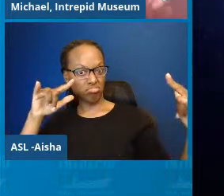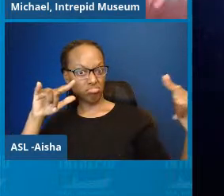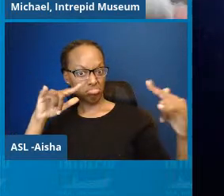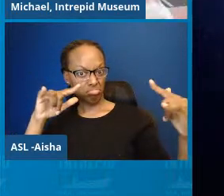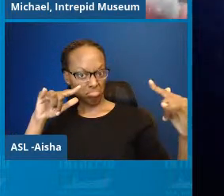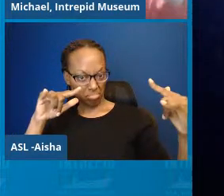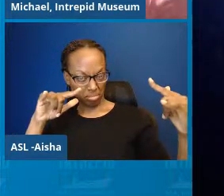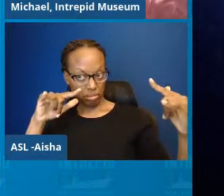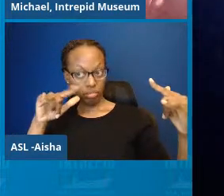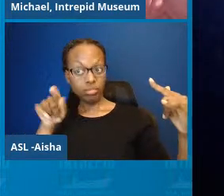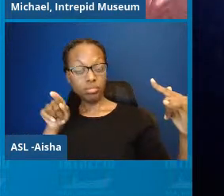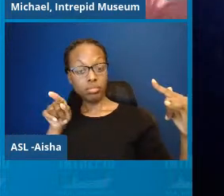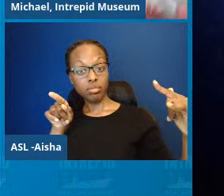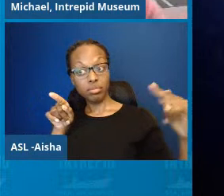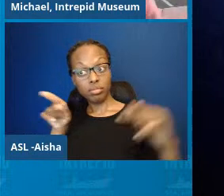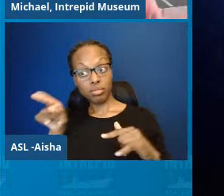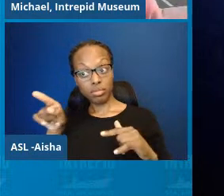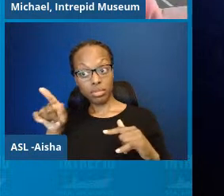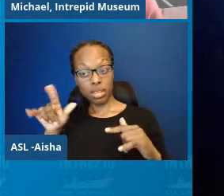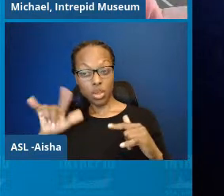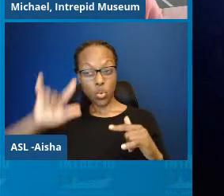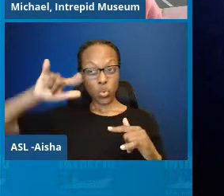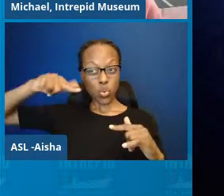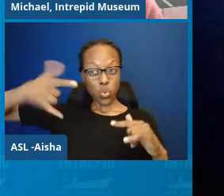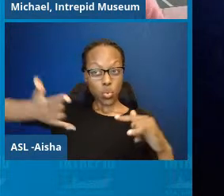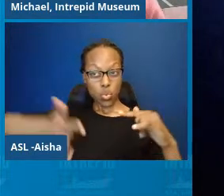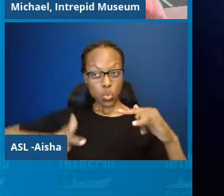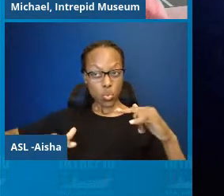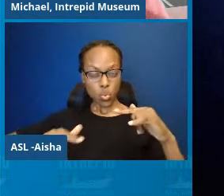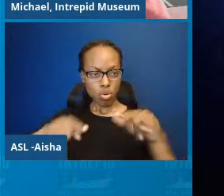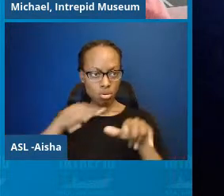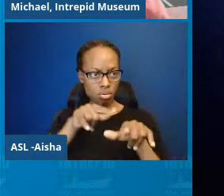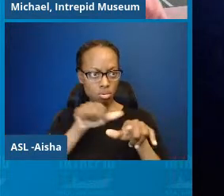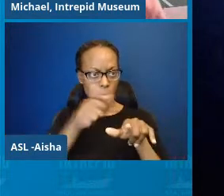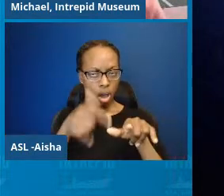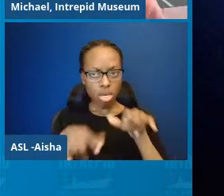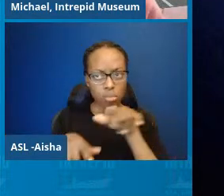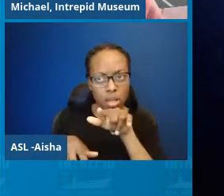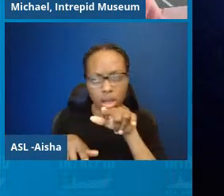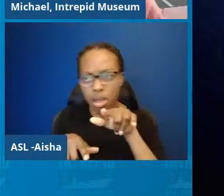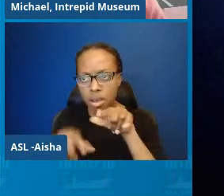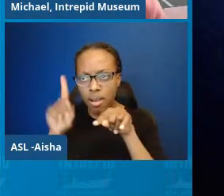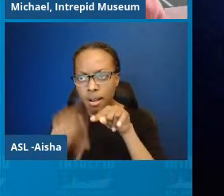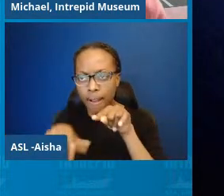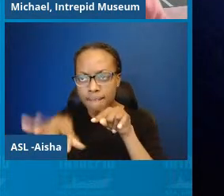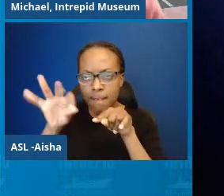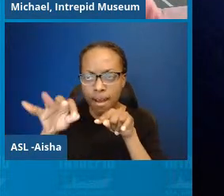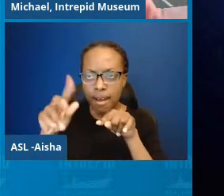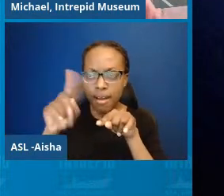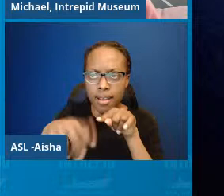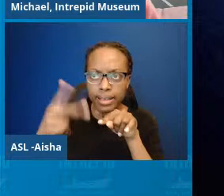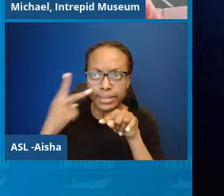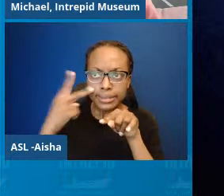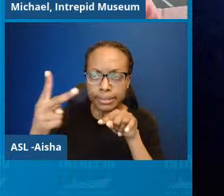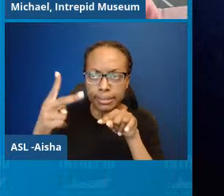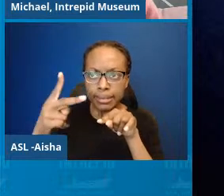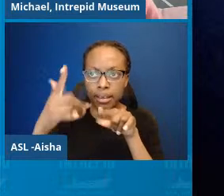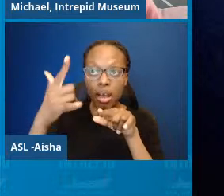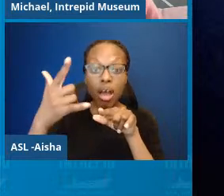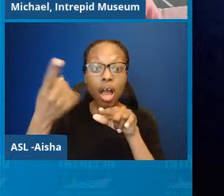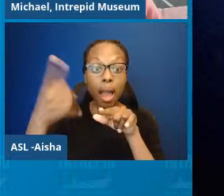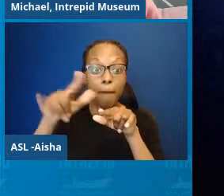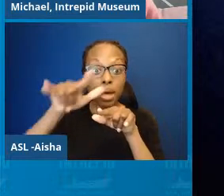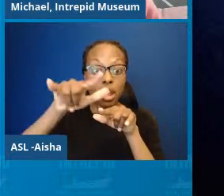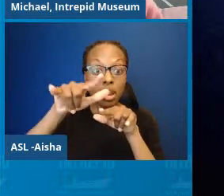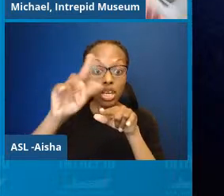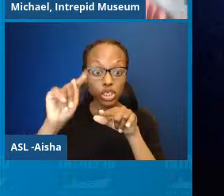of the MiG-17 lost sight of him. At one point, Tom was right behind him,